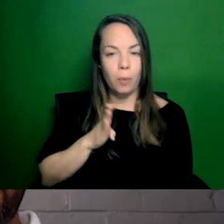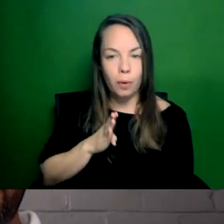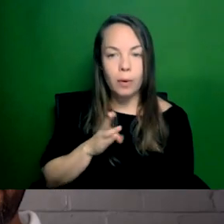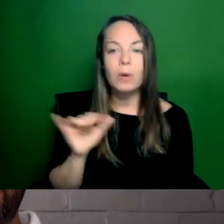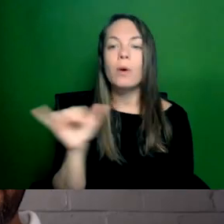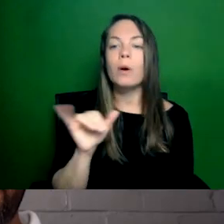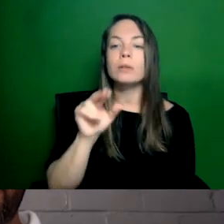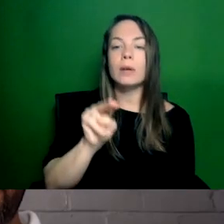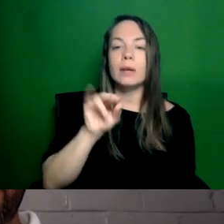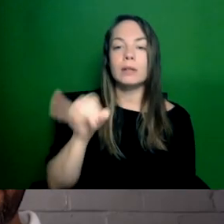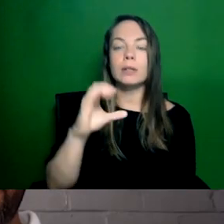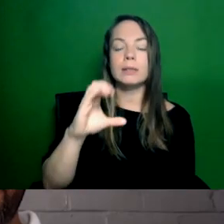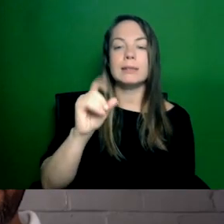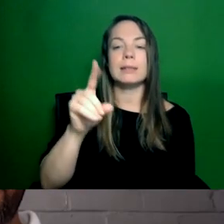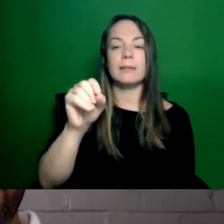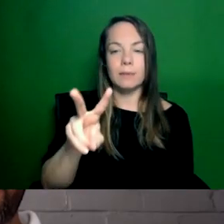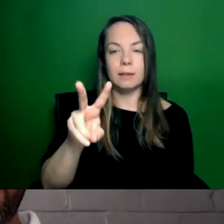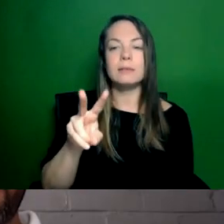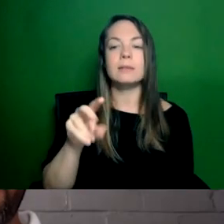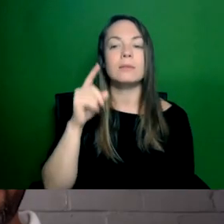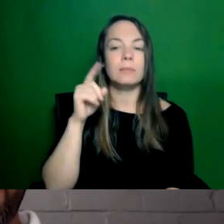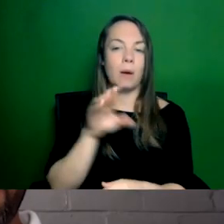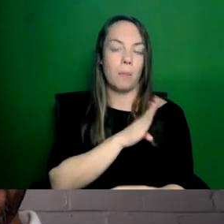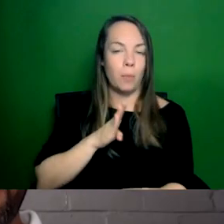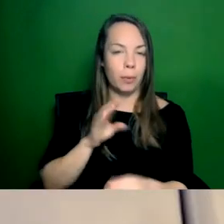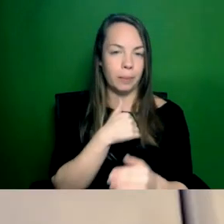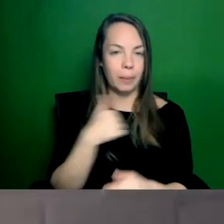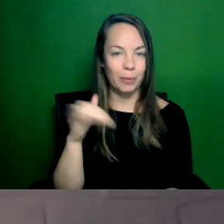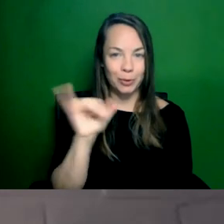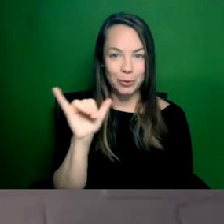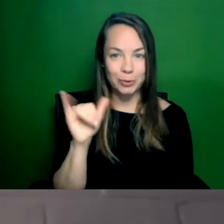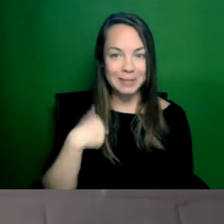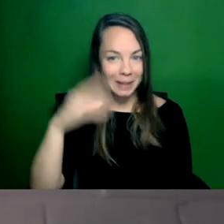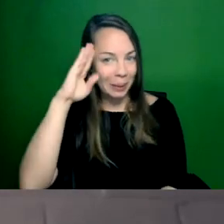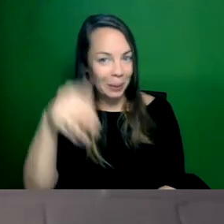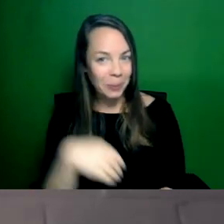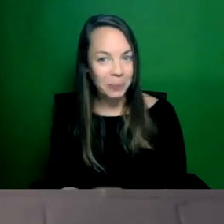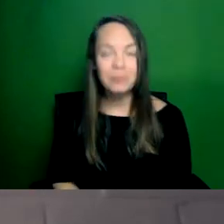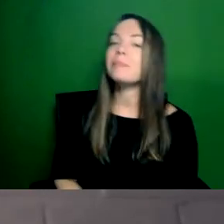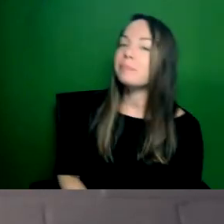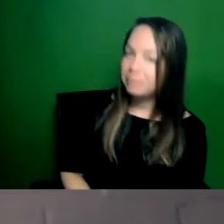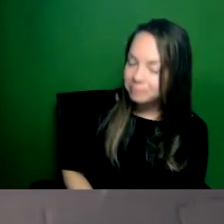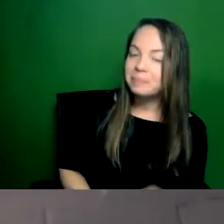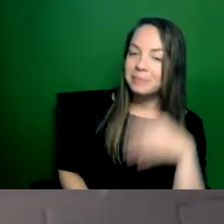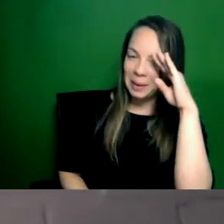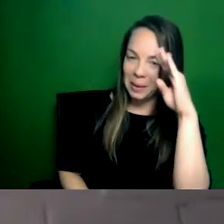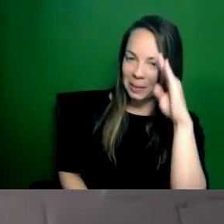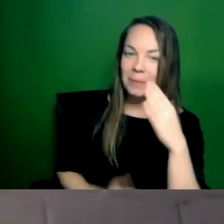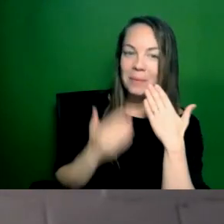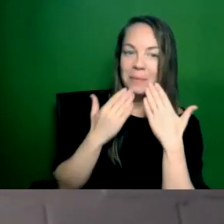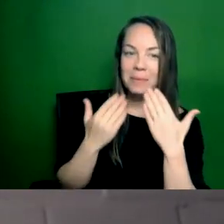Intervention Program Standards Committee. Will, would you like to say hi to the audience? Hello, everyone. Thank you so much. I'm excited to be in the space with